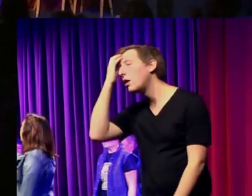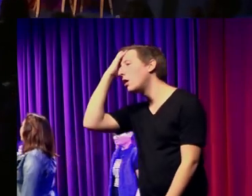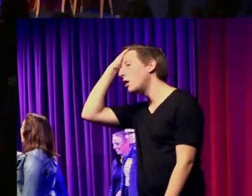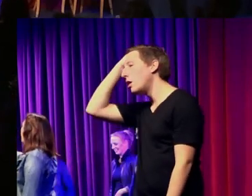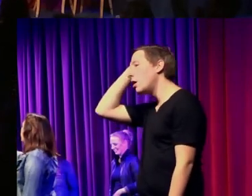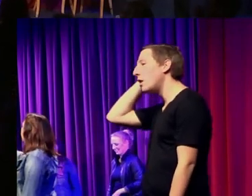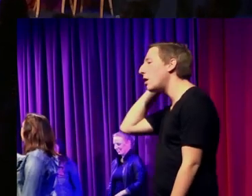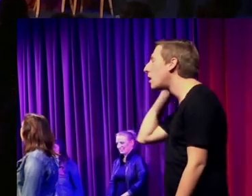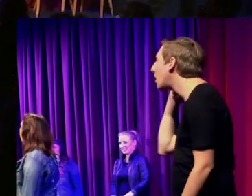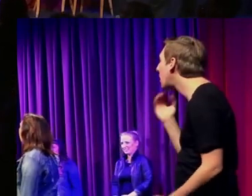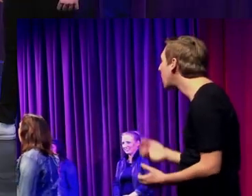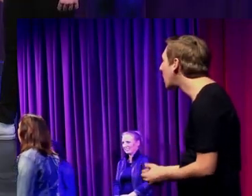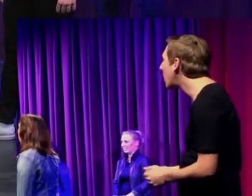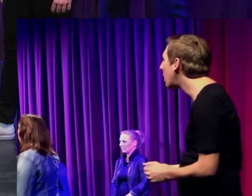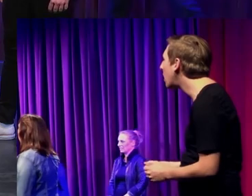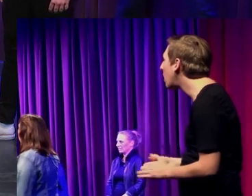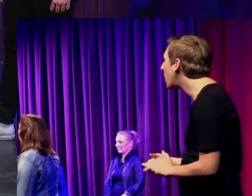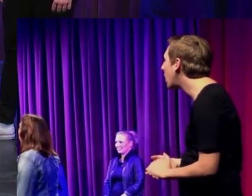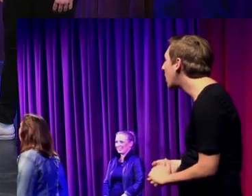You again!